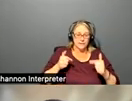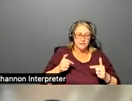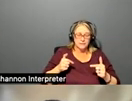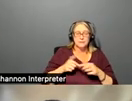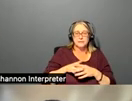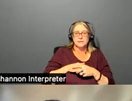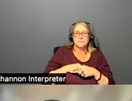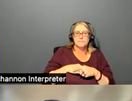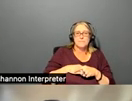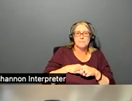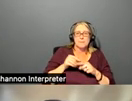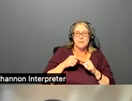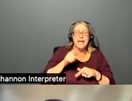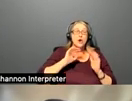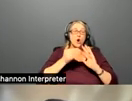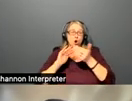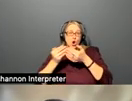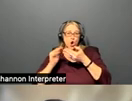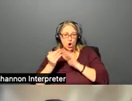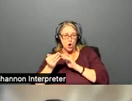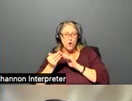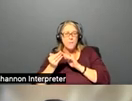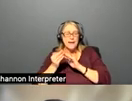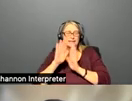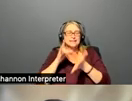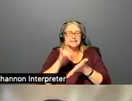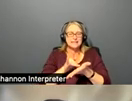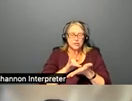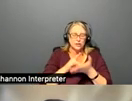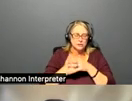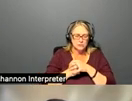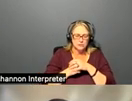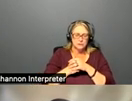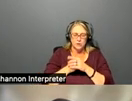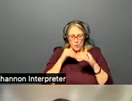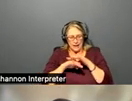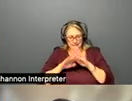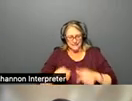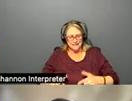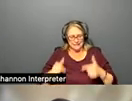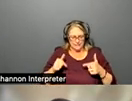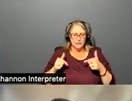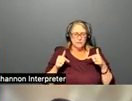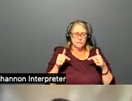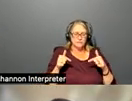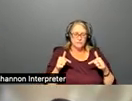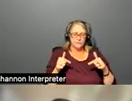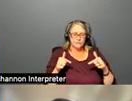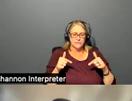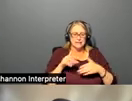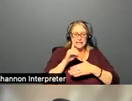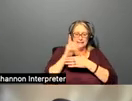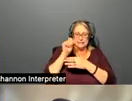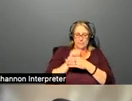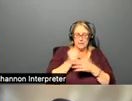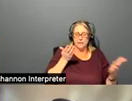one, being in Chicago. So a little bit about Access Living. So Access Living is a disability